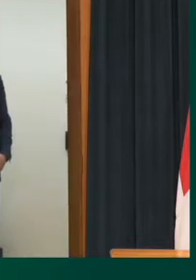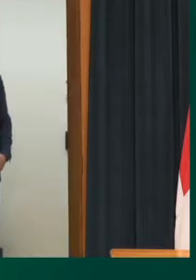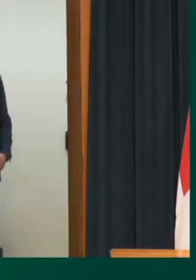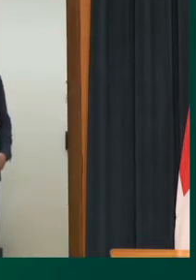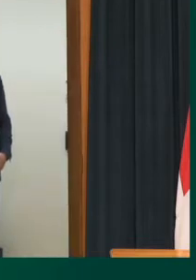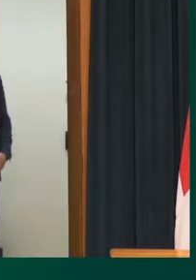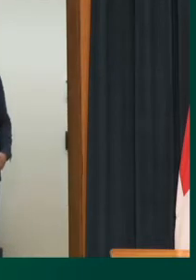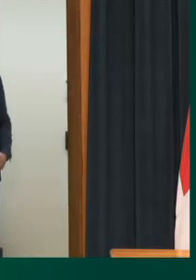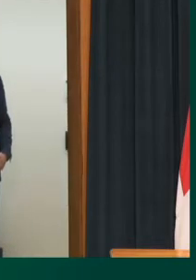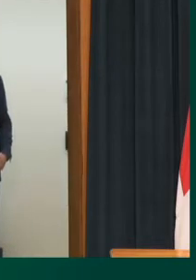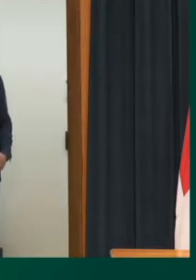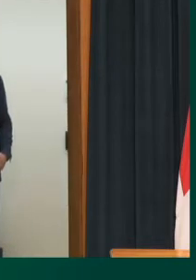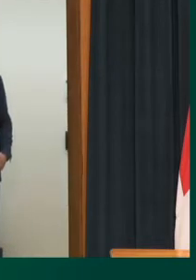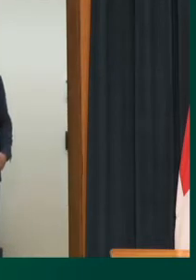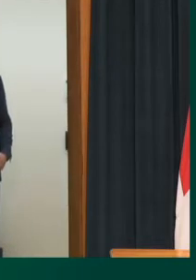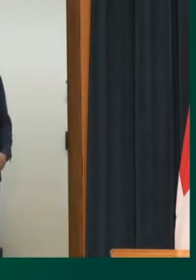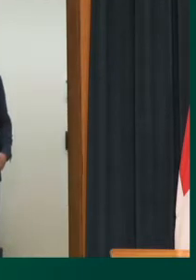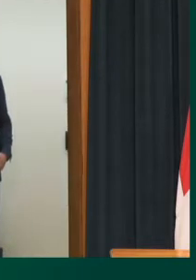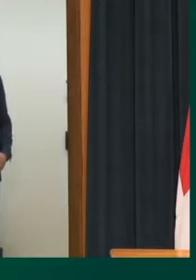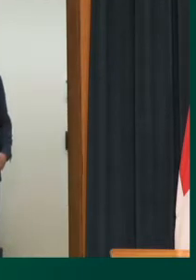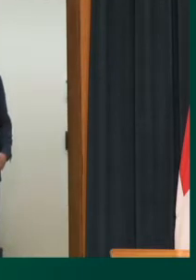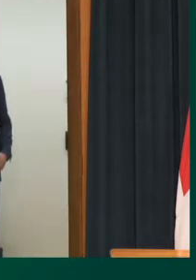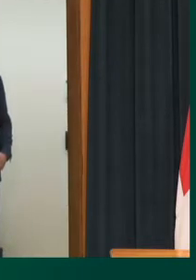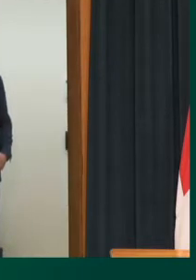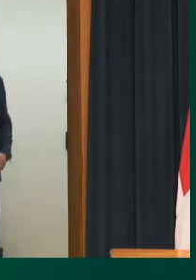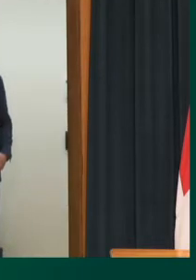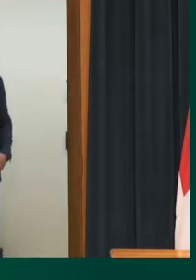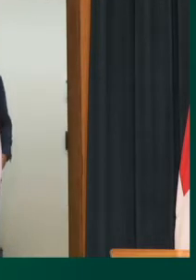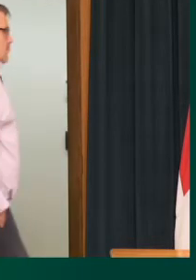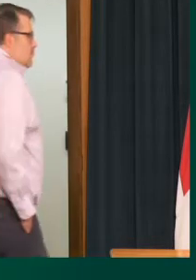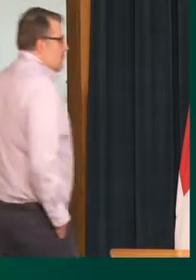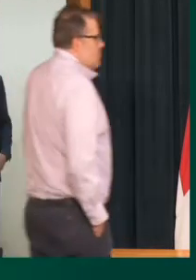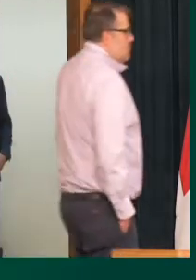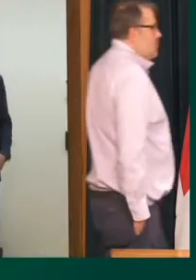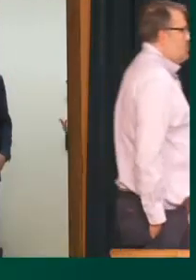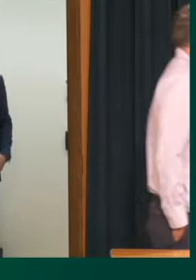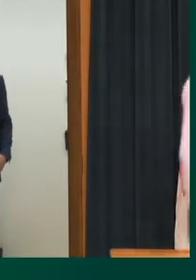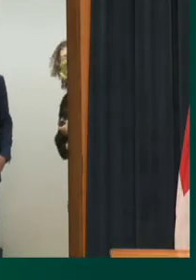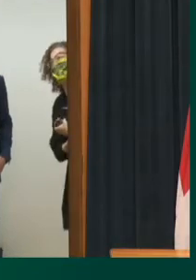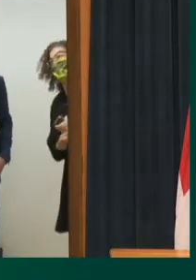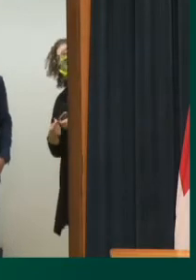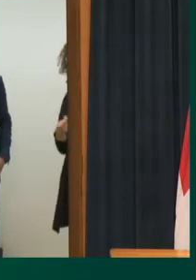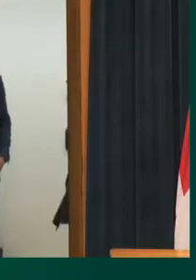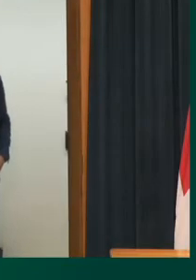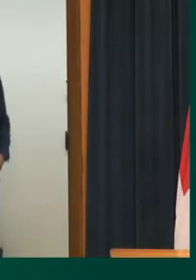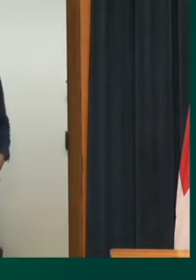but no, complete opposite. No, my hand gestures are not appropriate.